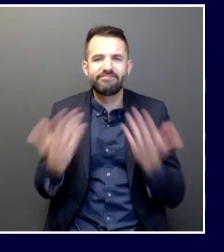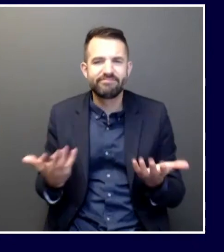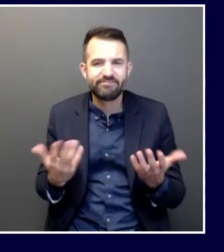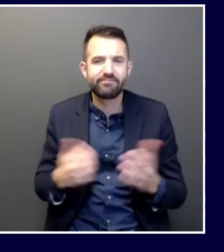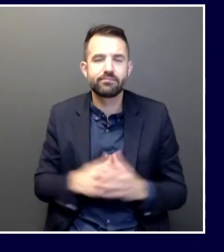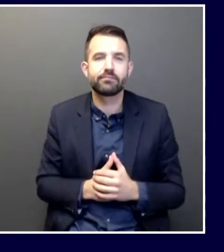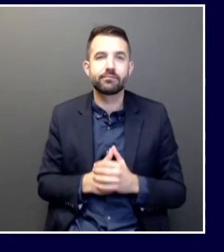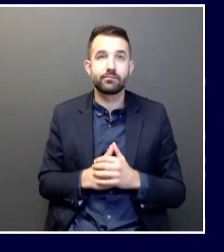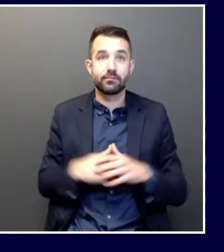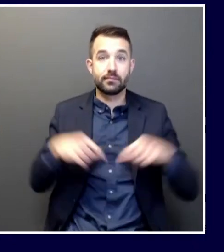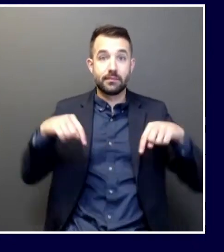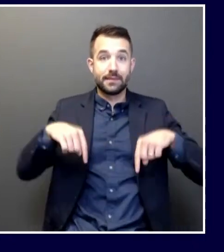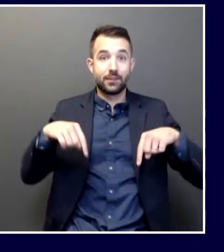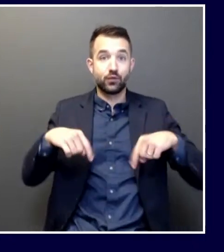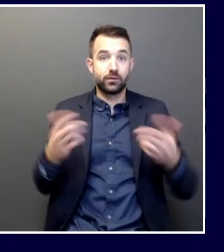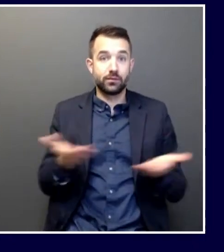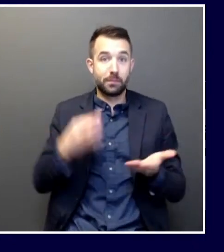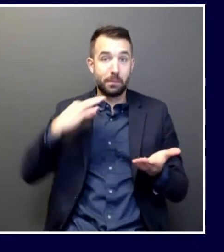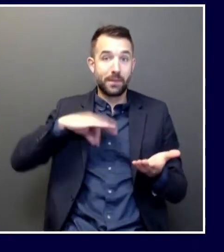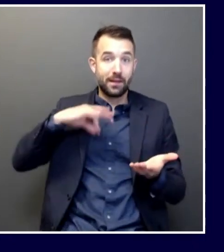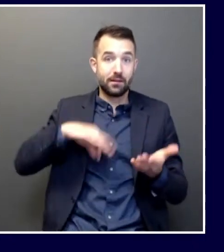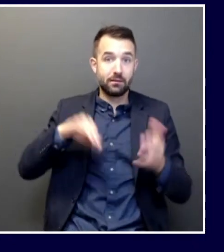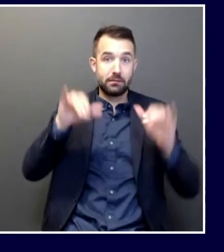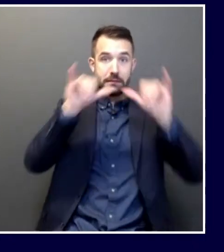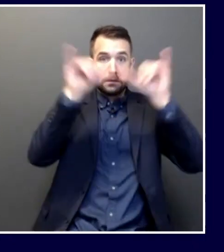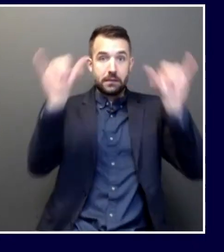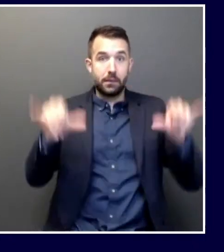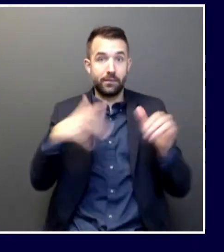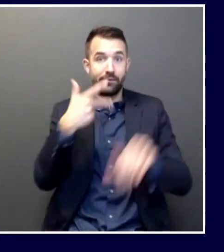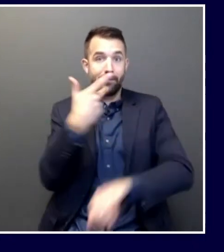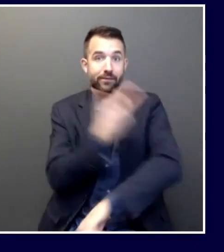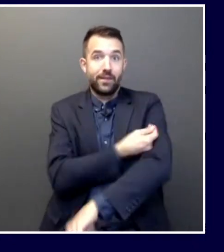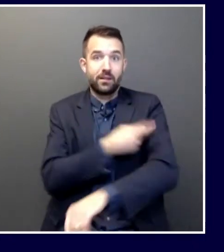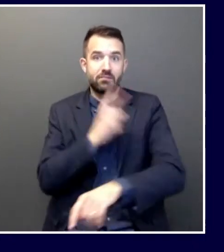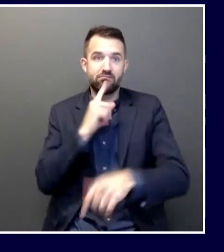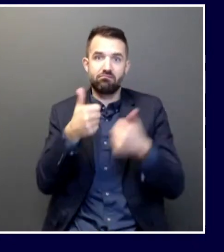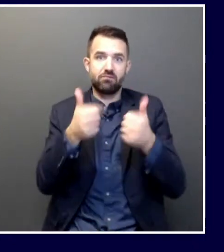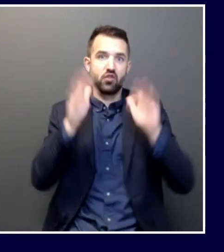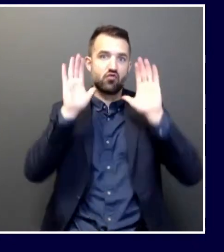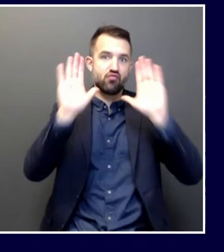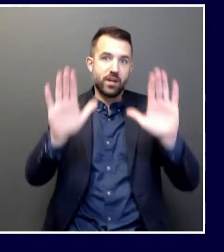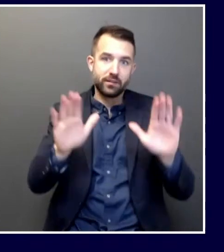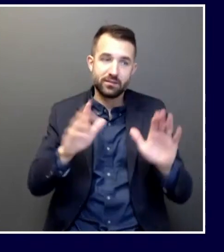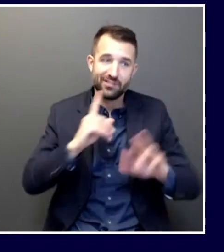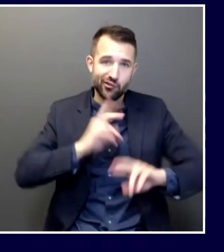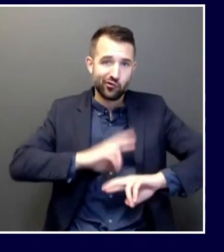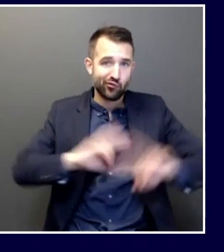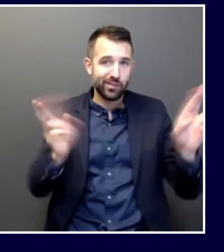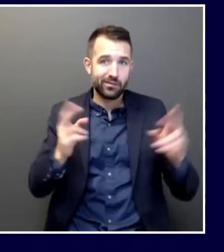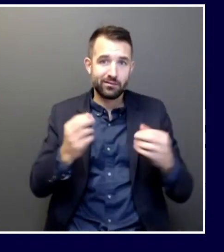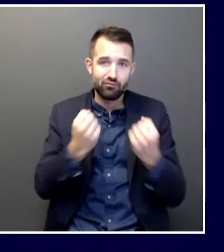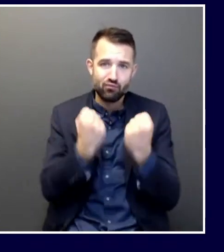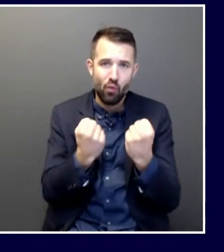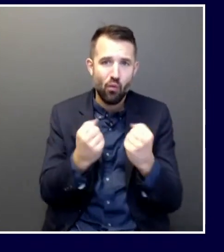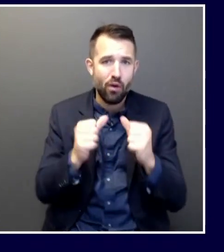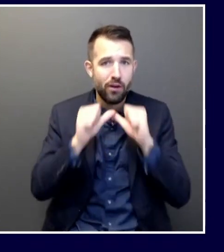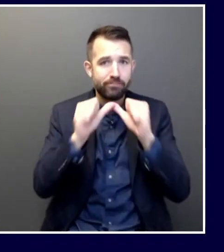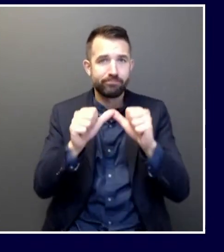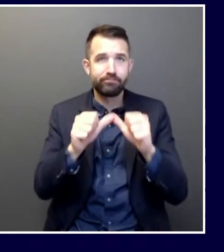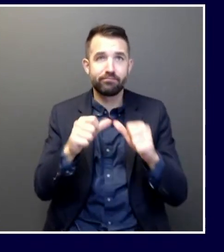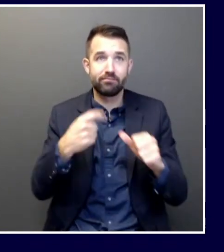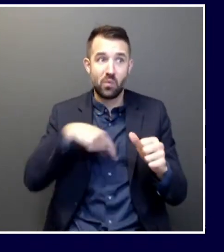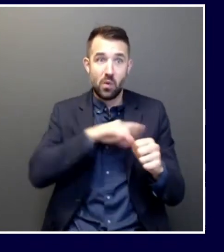vaccination infrastructure is robust and ready to go, particularly as we plan and prepare for